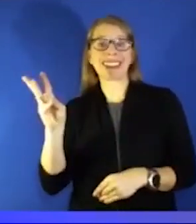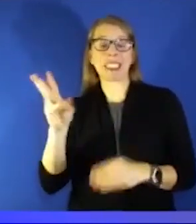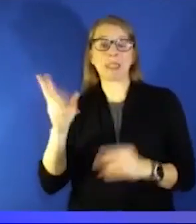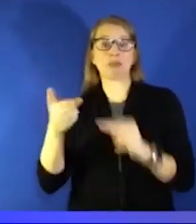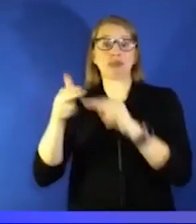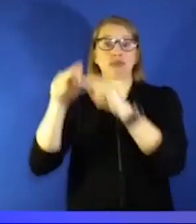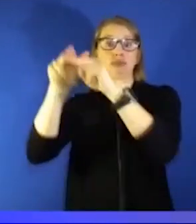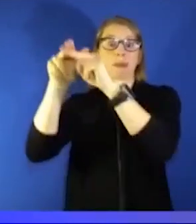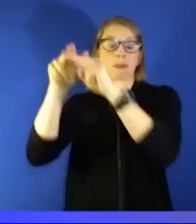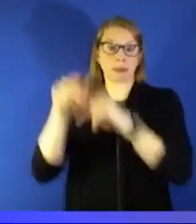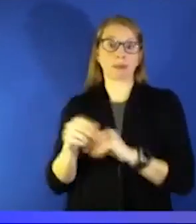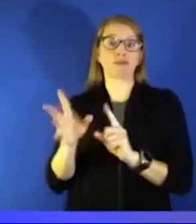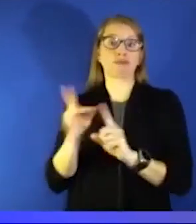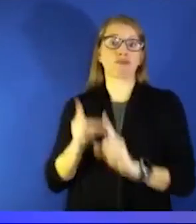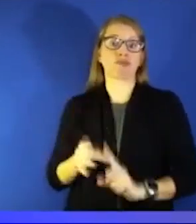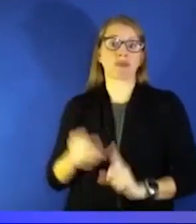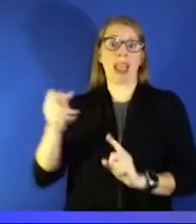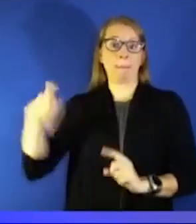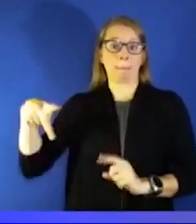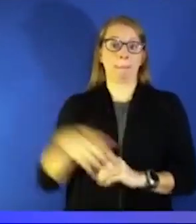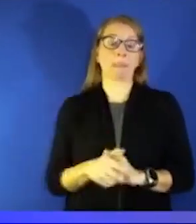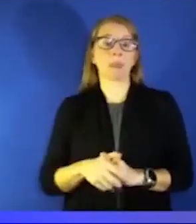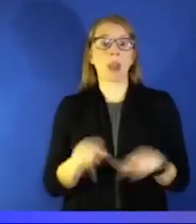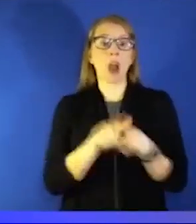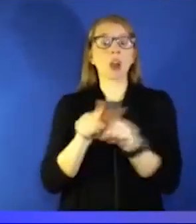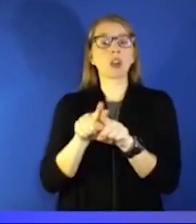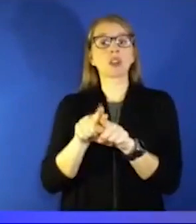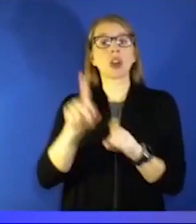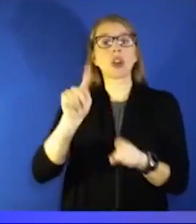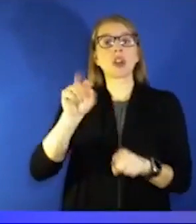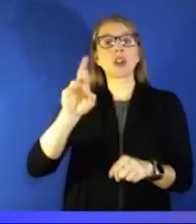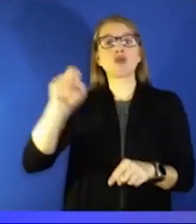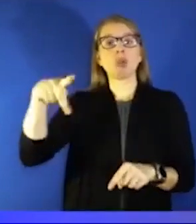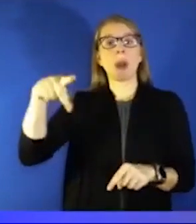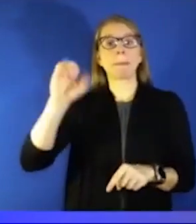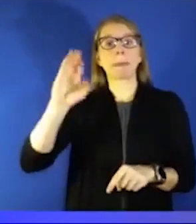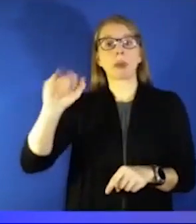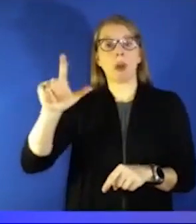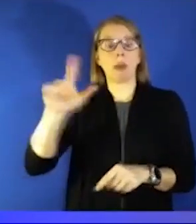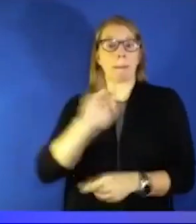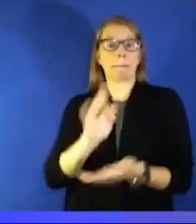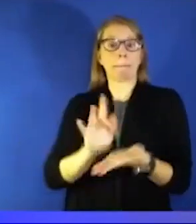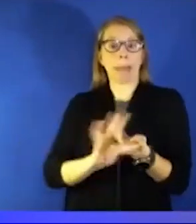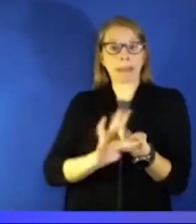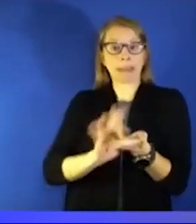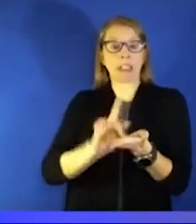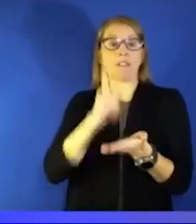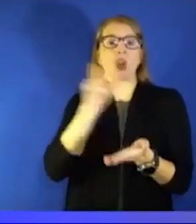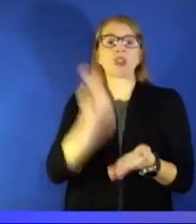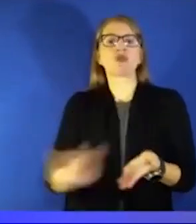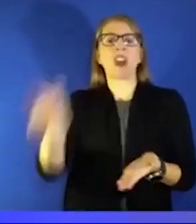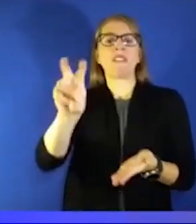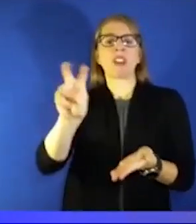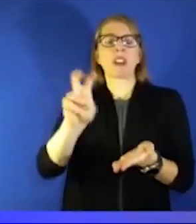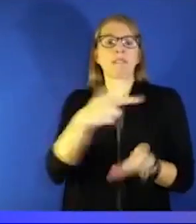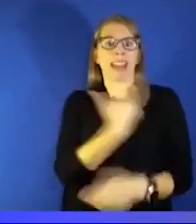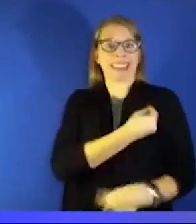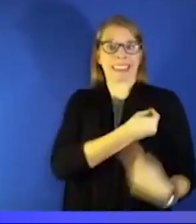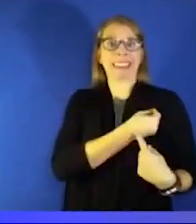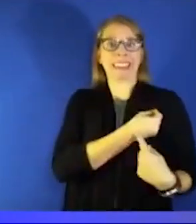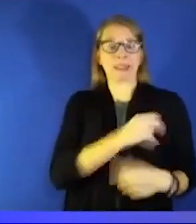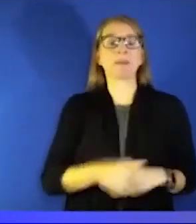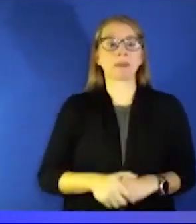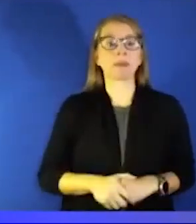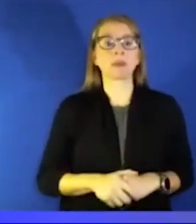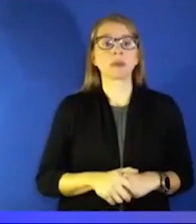about that. We're going to talk about some tropical medicine vaccines and traveler vaccines. There's actually been a lot of